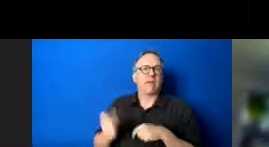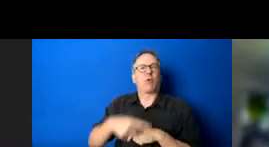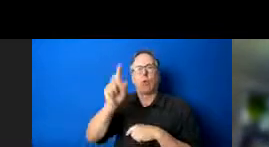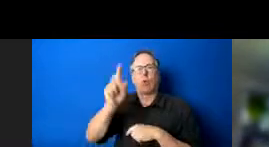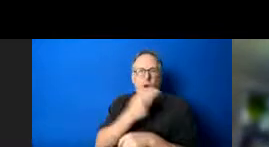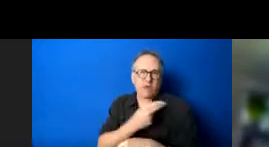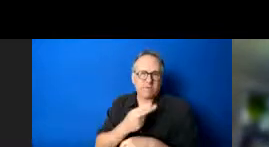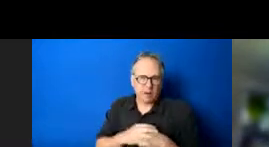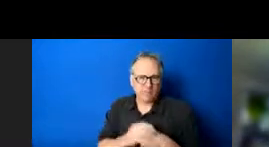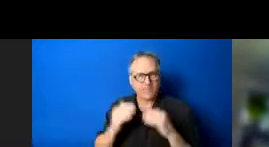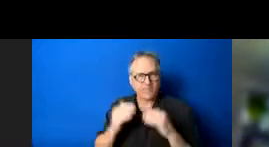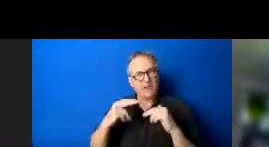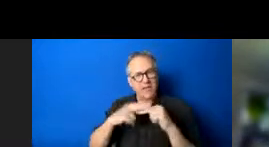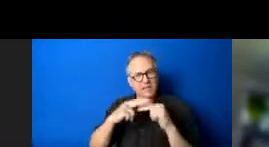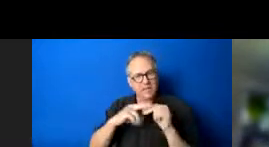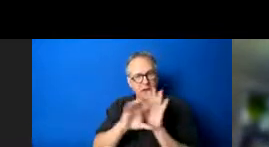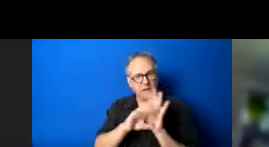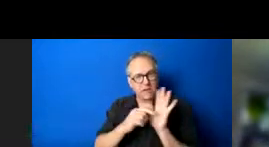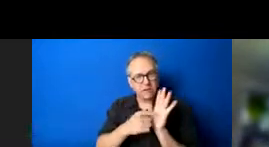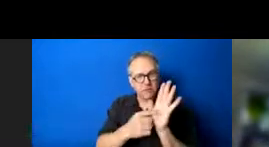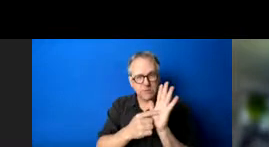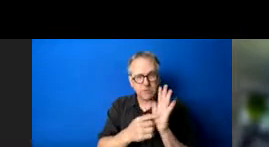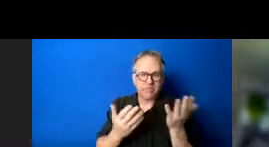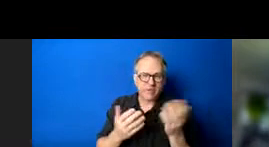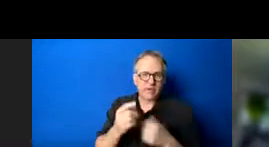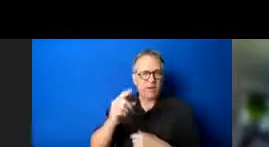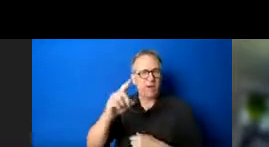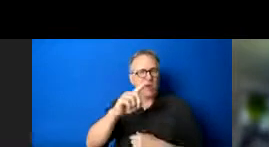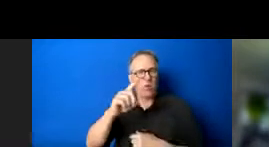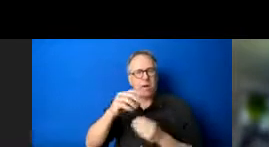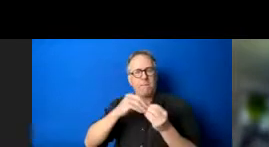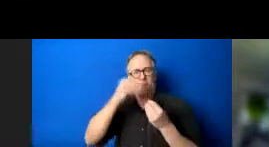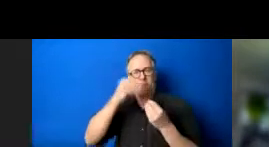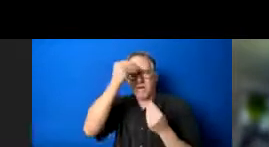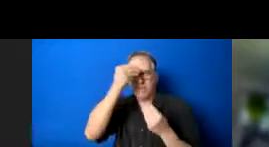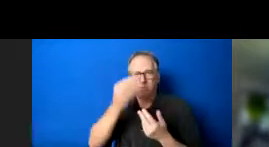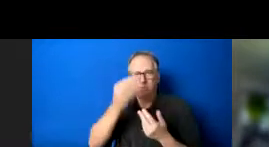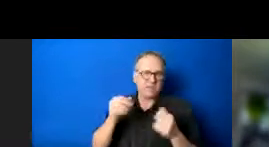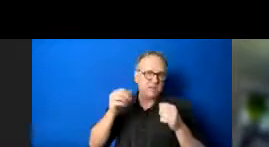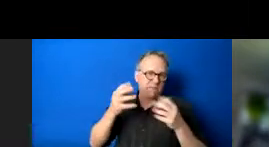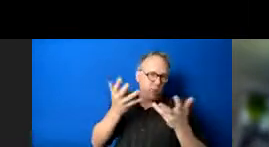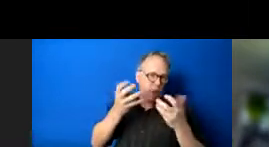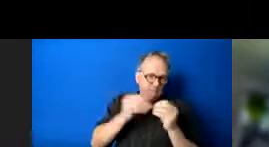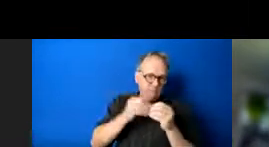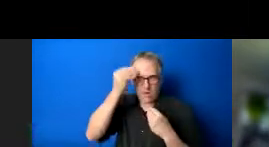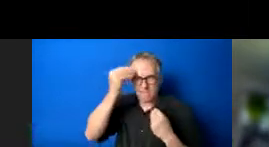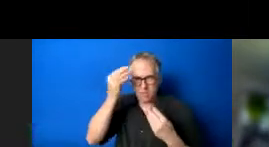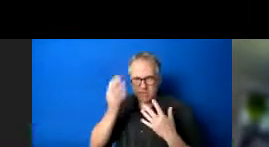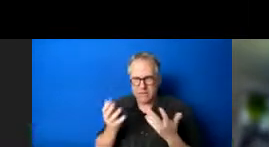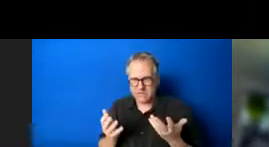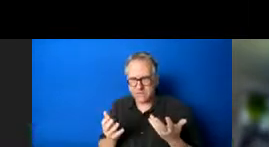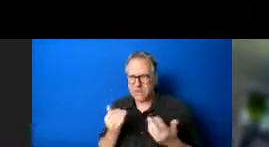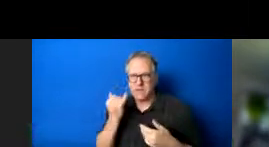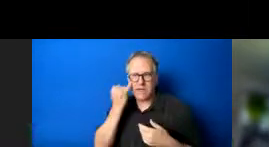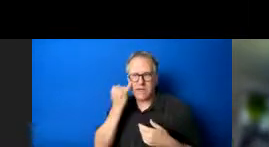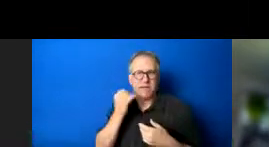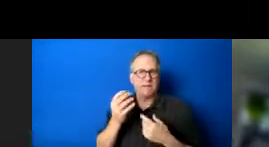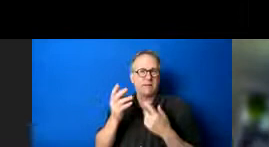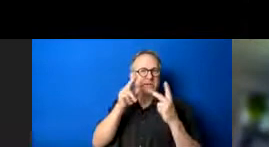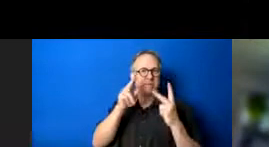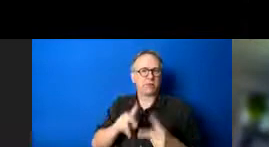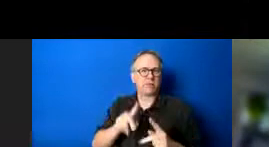So in these next few slides, I just wanted to show you where to find more information about this. If someone comes to you with questions